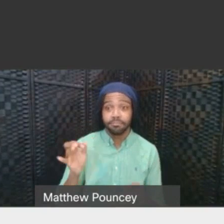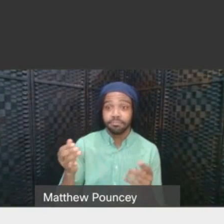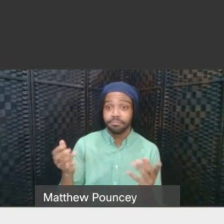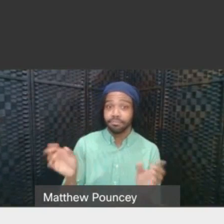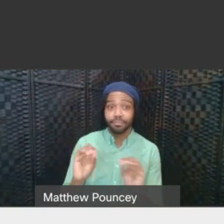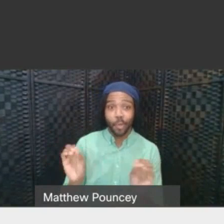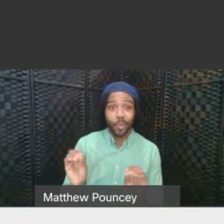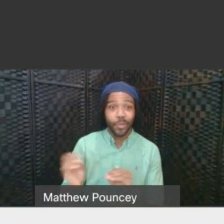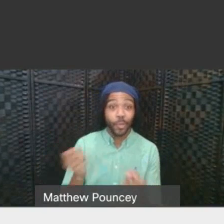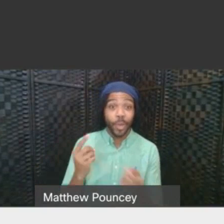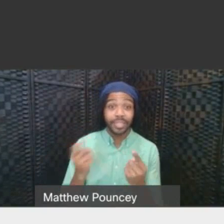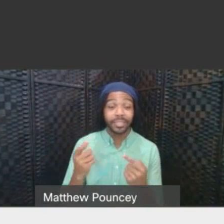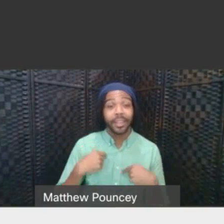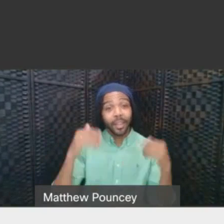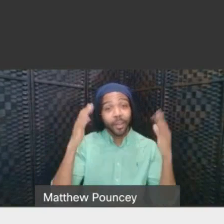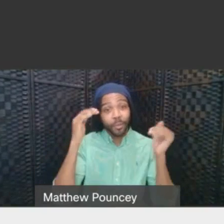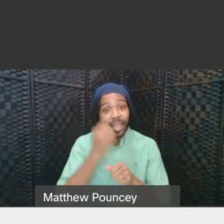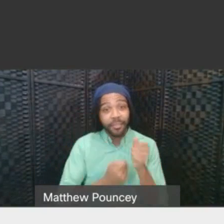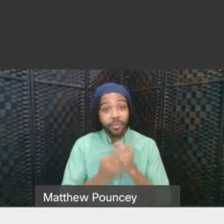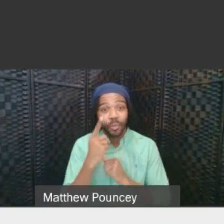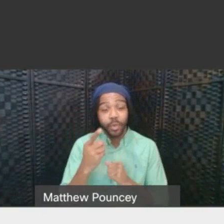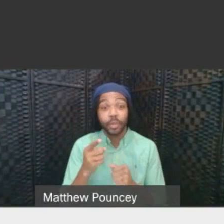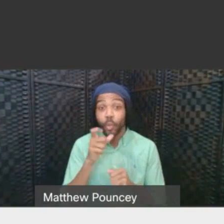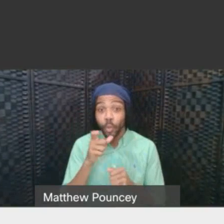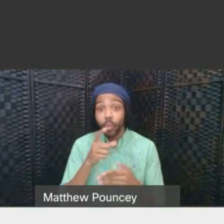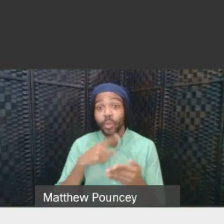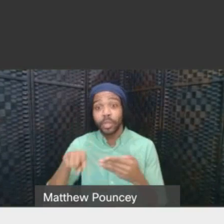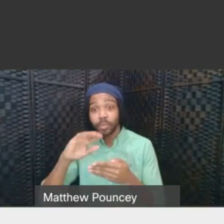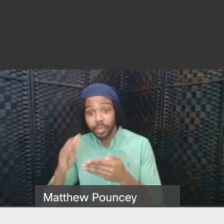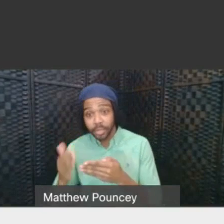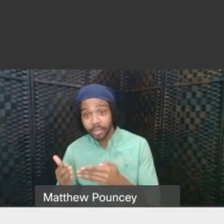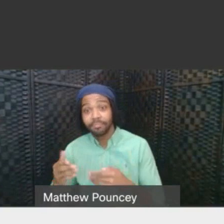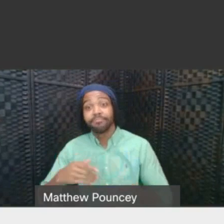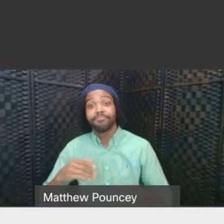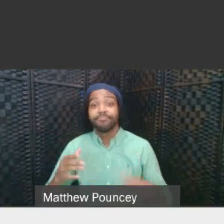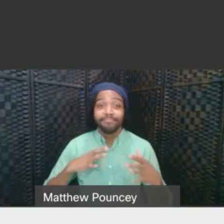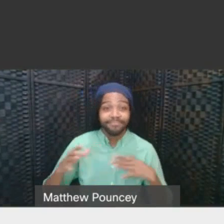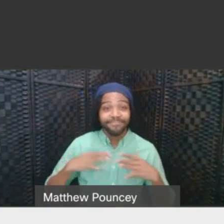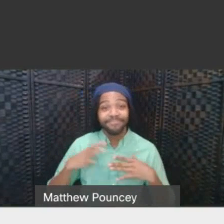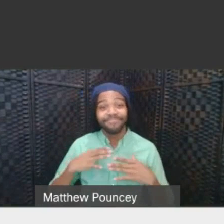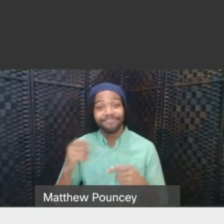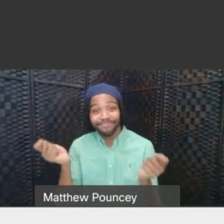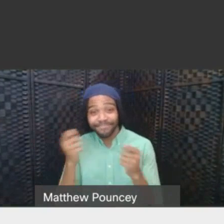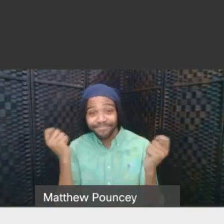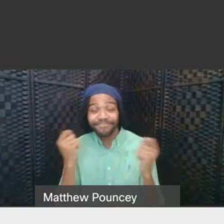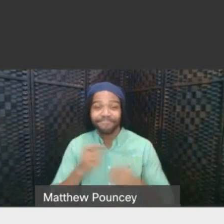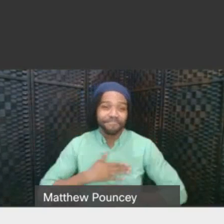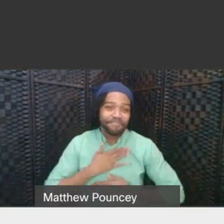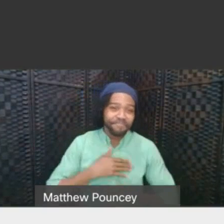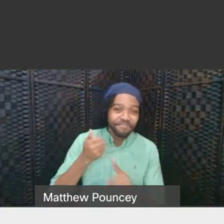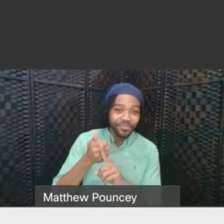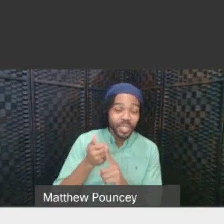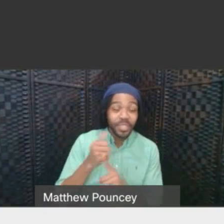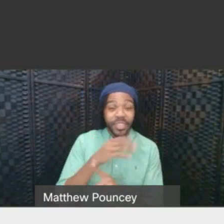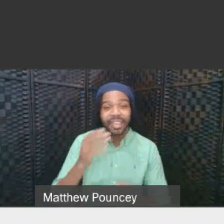questions, I hope everyone who is celebrating next weekend has a nice holiday. And I hope that everyone has a happy new